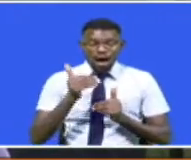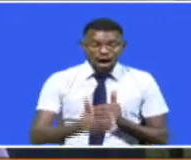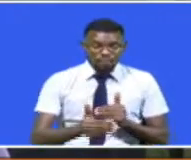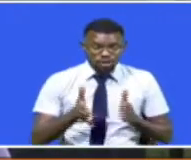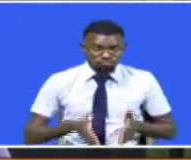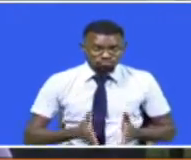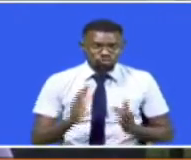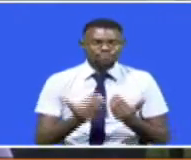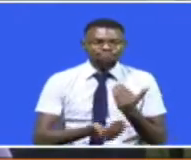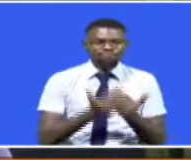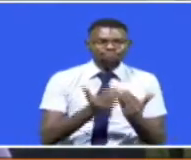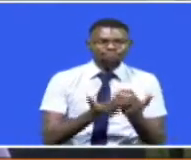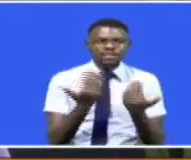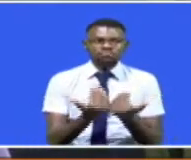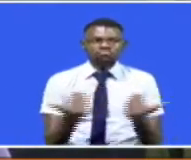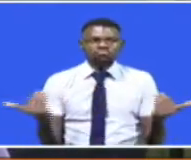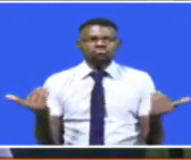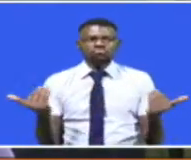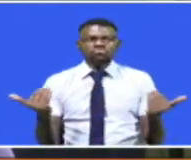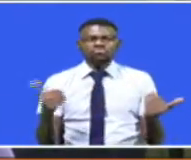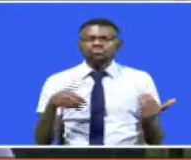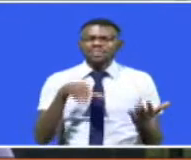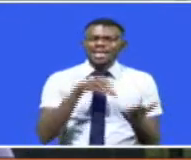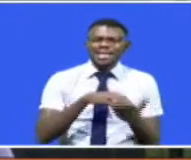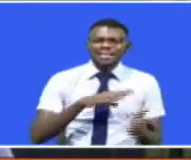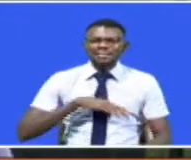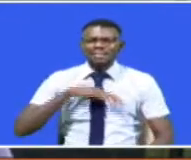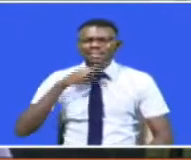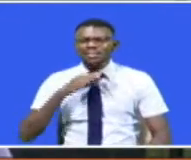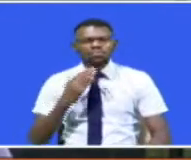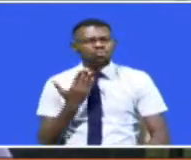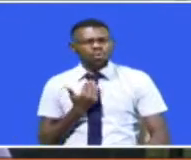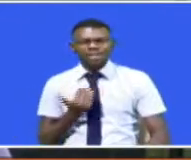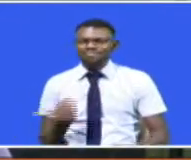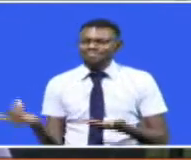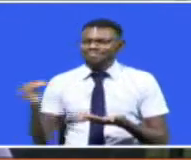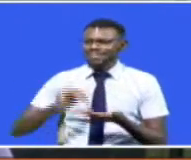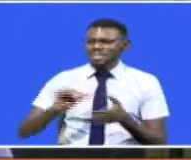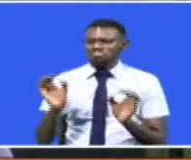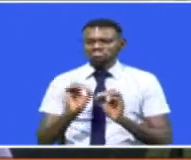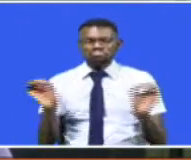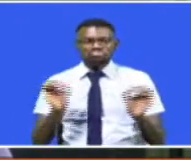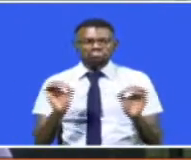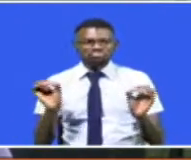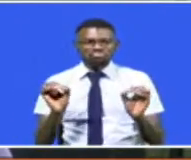children so that we have less cases of autism and cerebral palsy and other